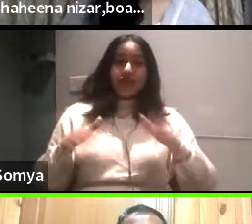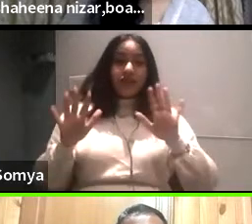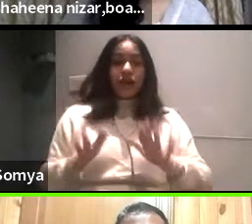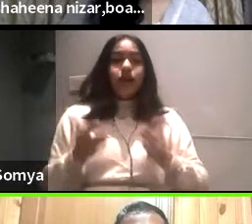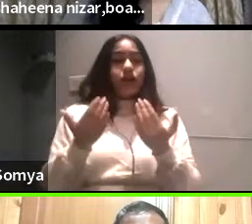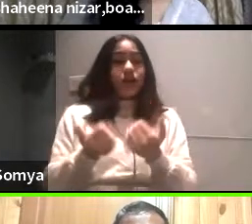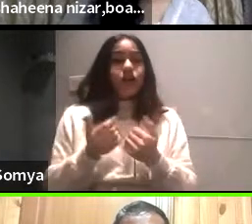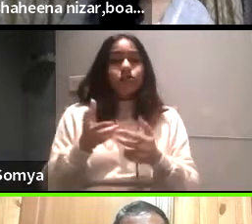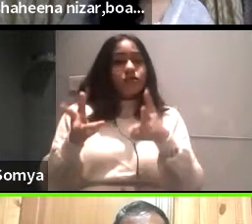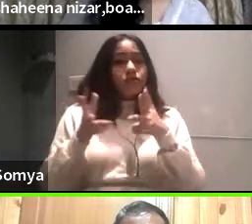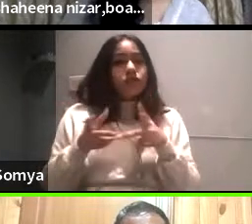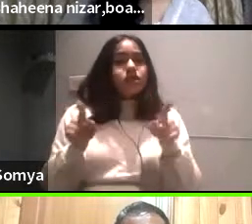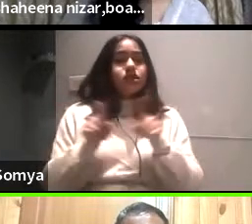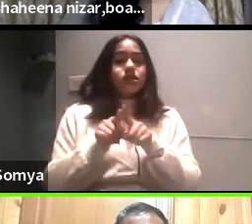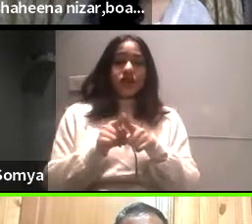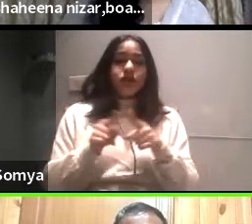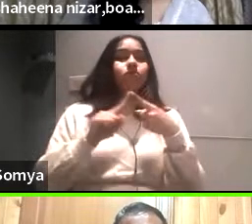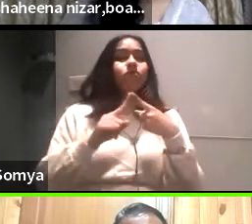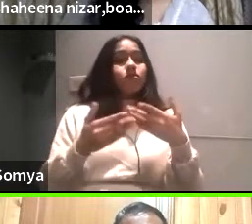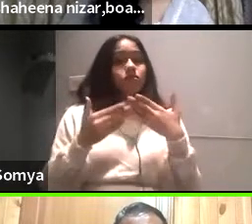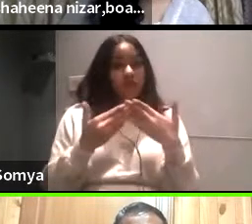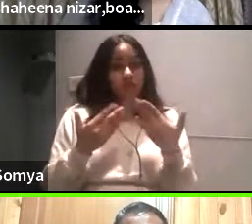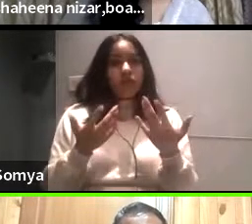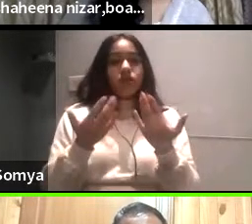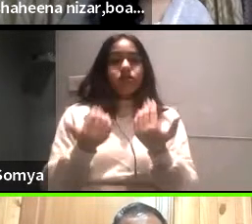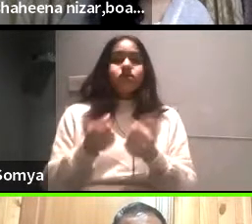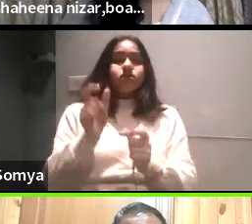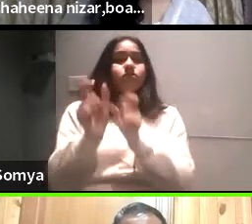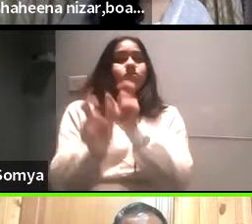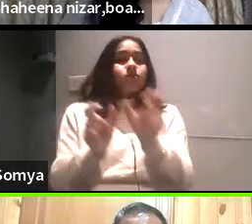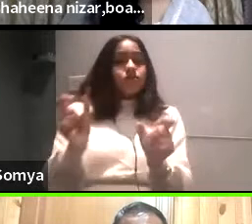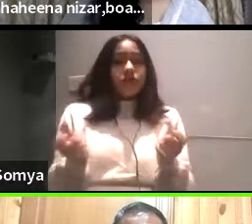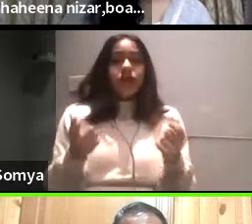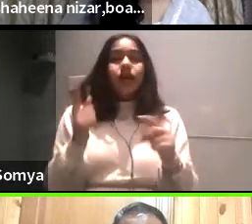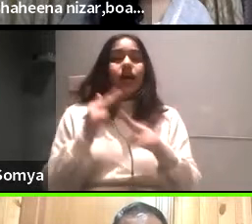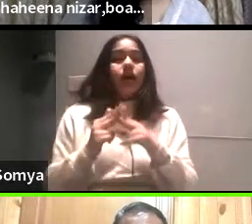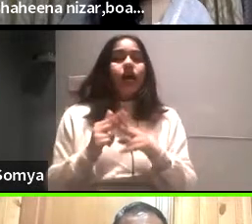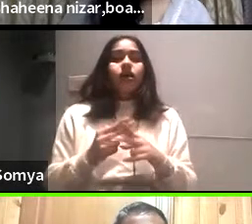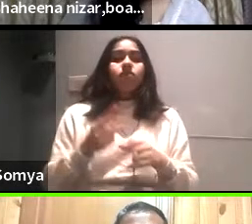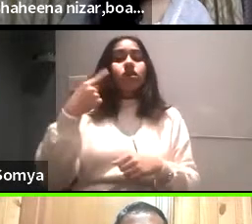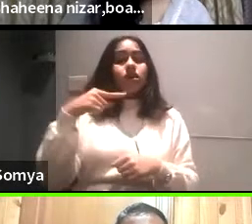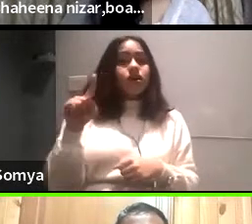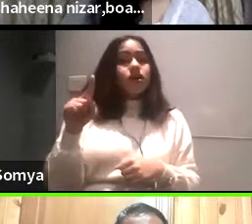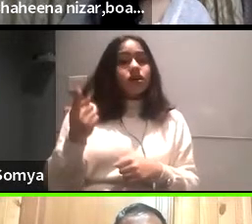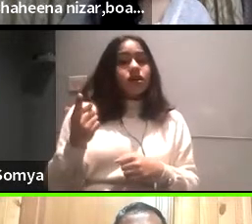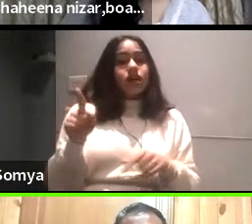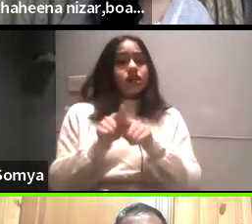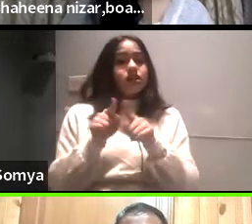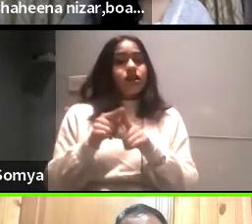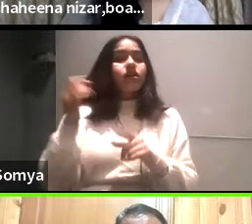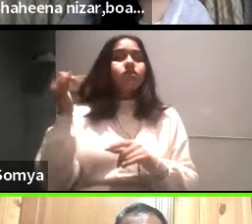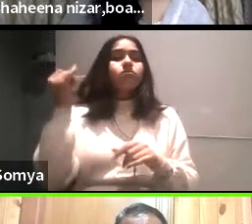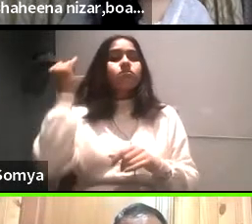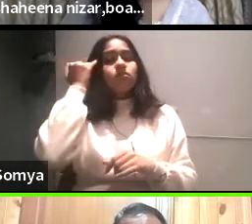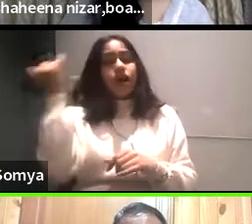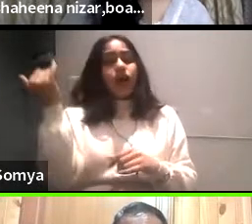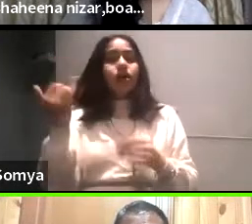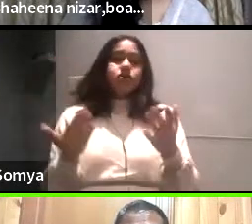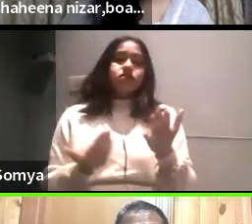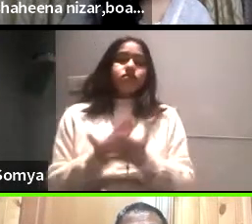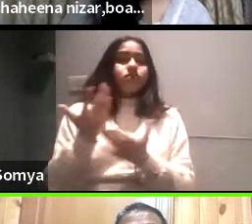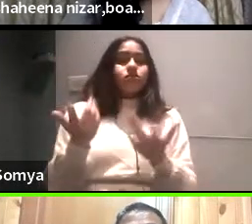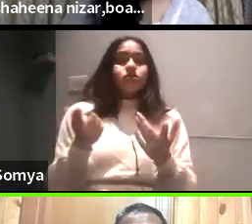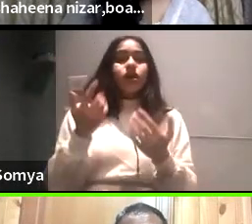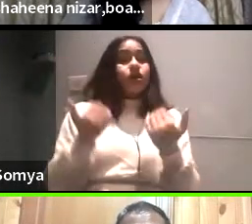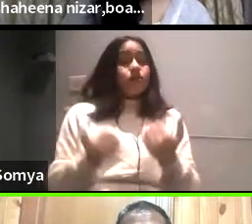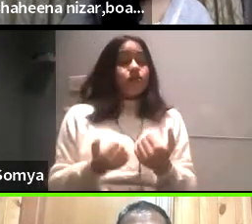is ultimately the education, just telling people, just putting things in the right perspective helps a lot. So thank you.